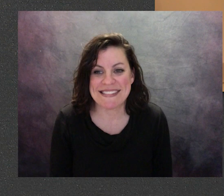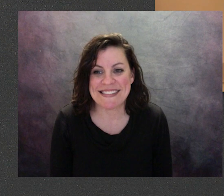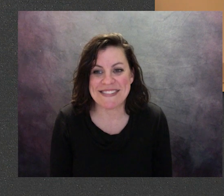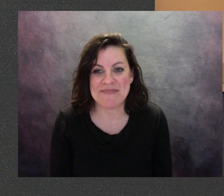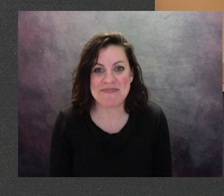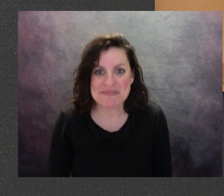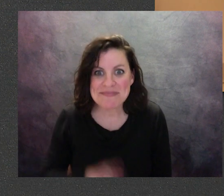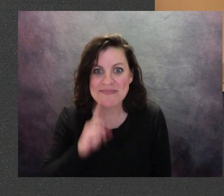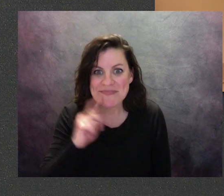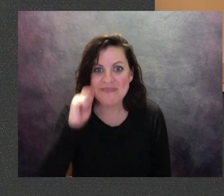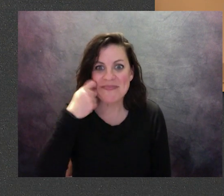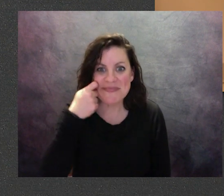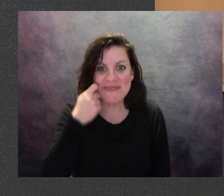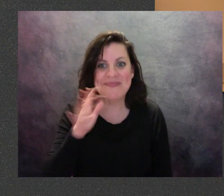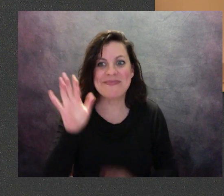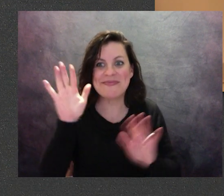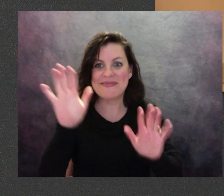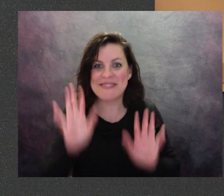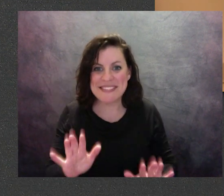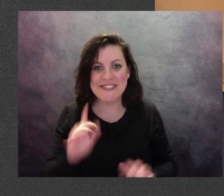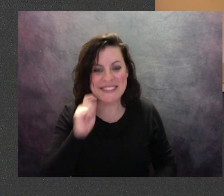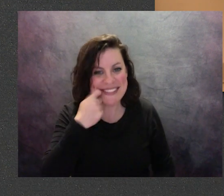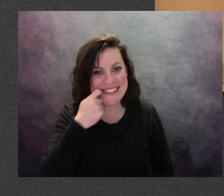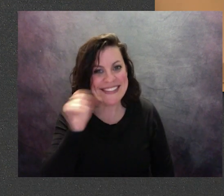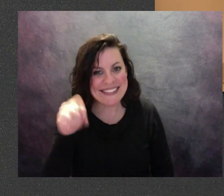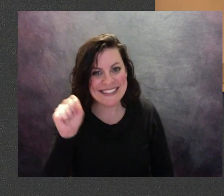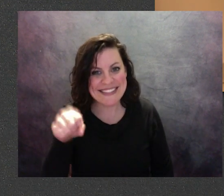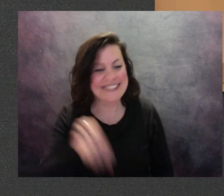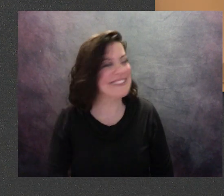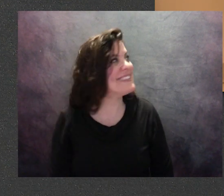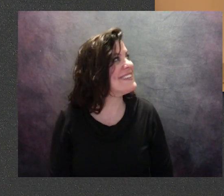Isn't that the greatest?